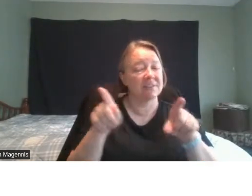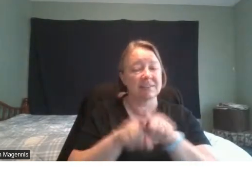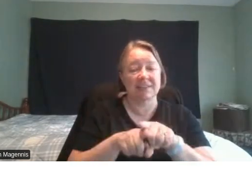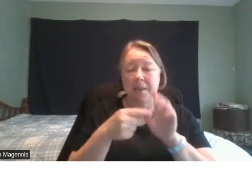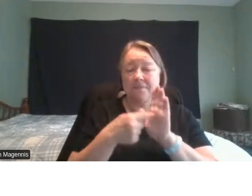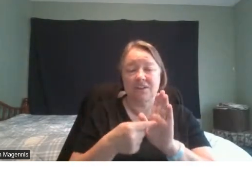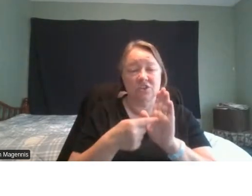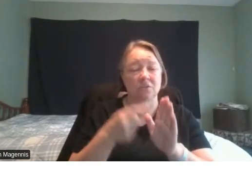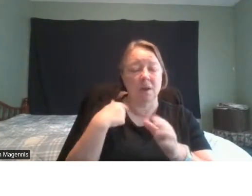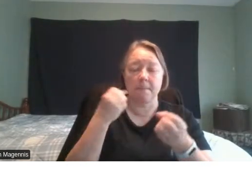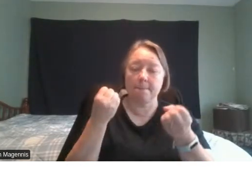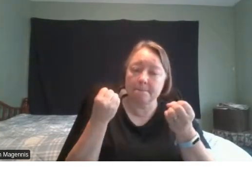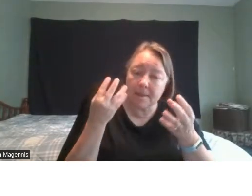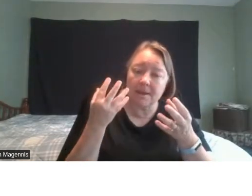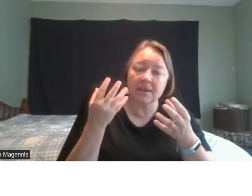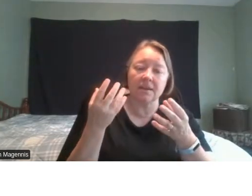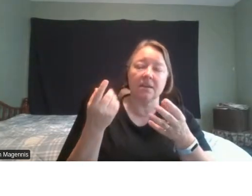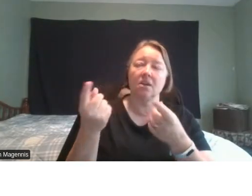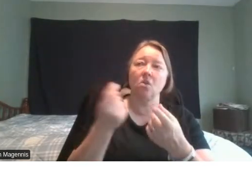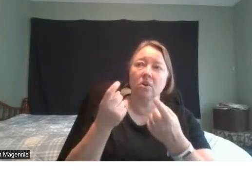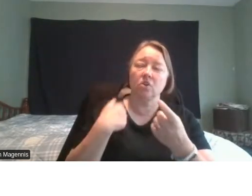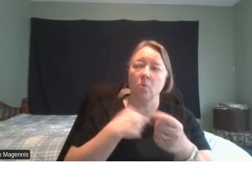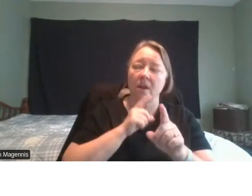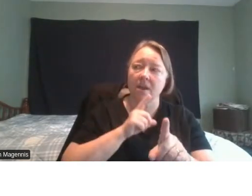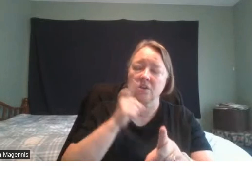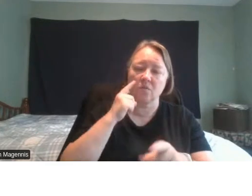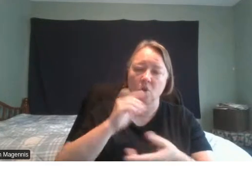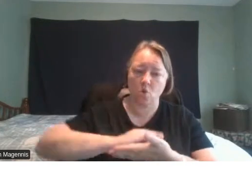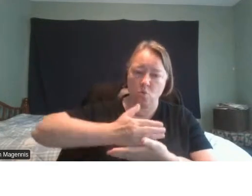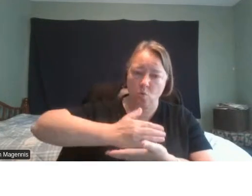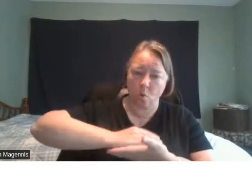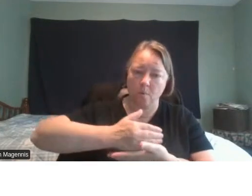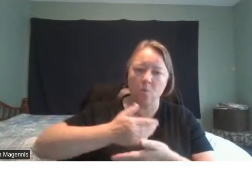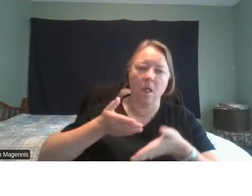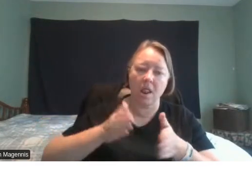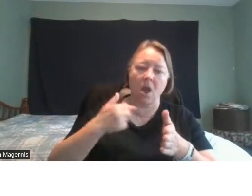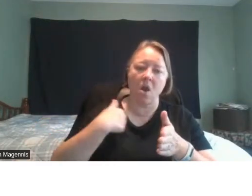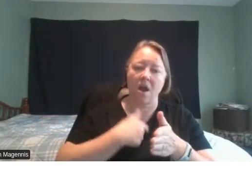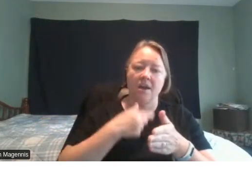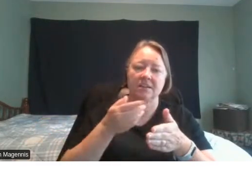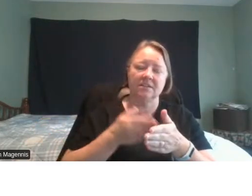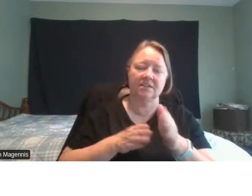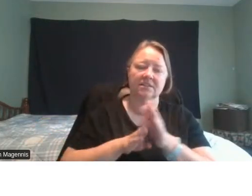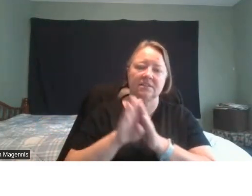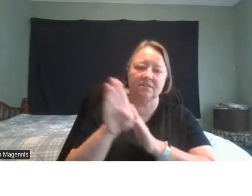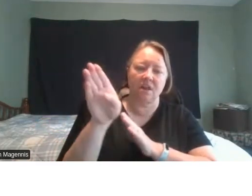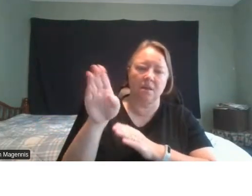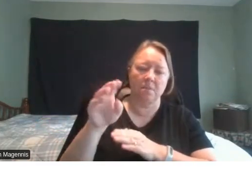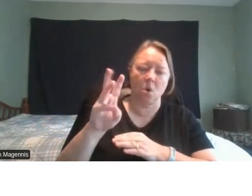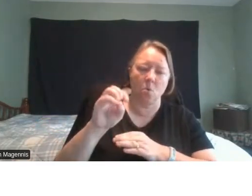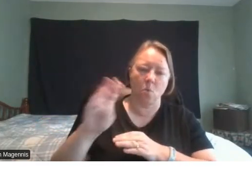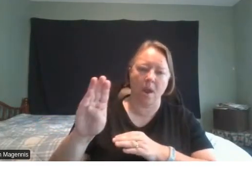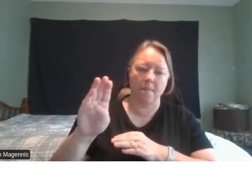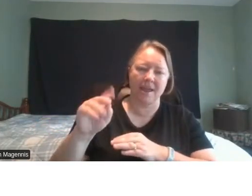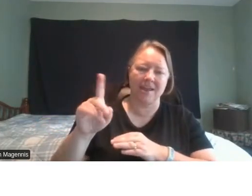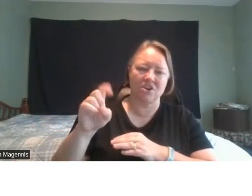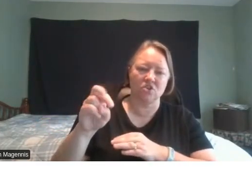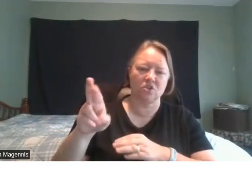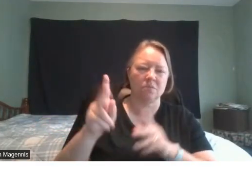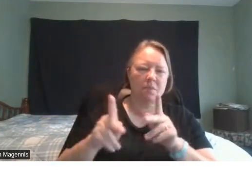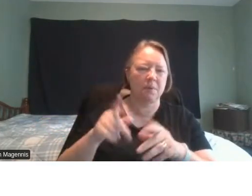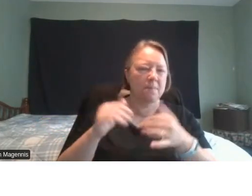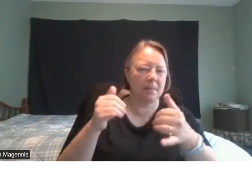of the questions that we're answering for Chromebooks will allow us to develop a web editor so people can play with projects on the web